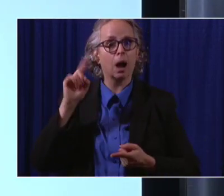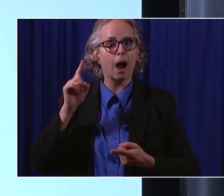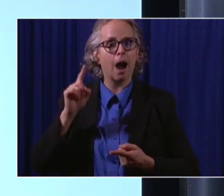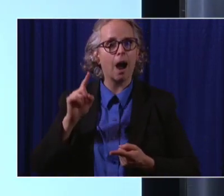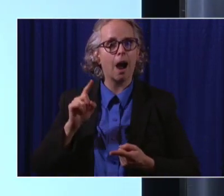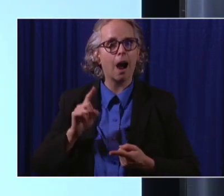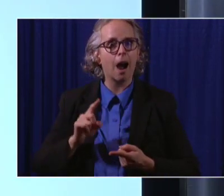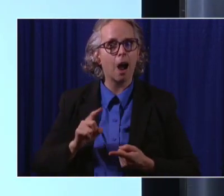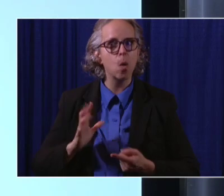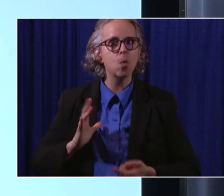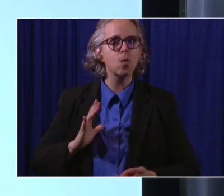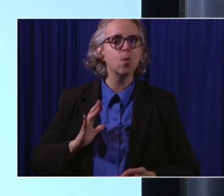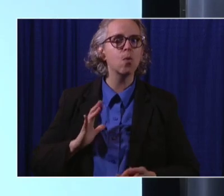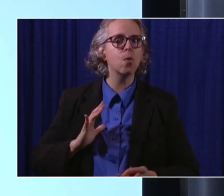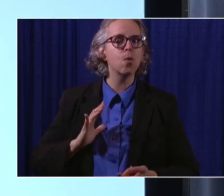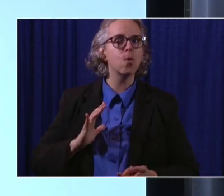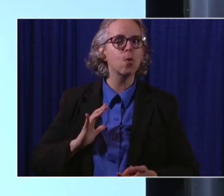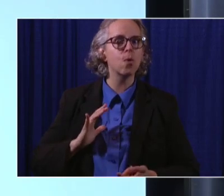news.